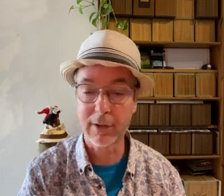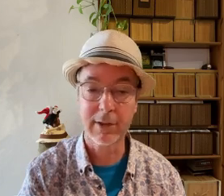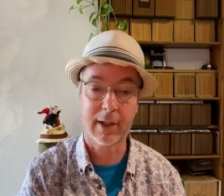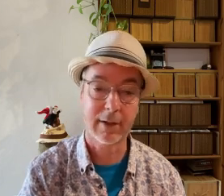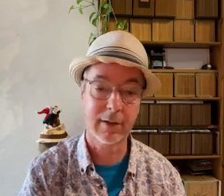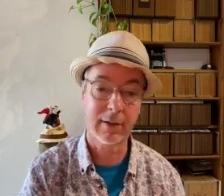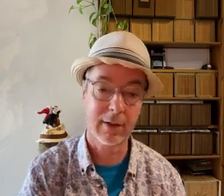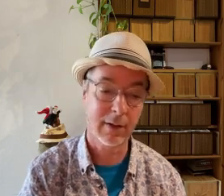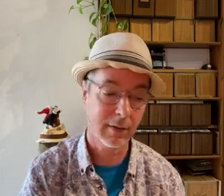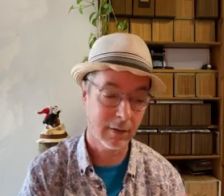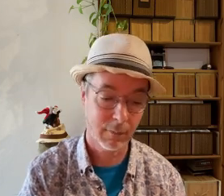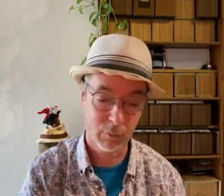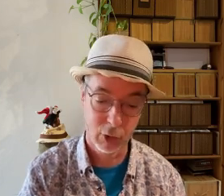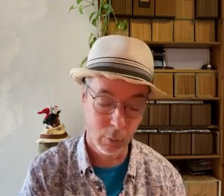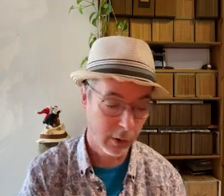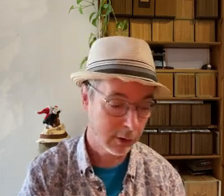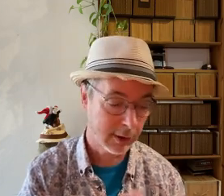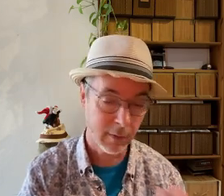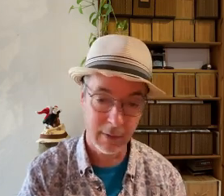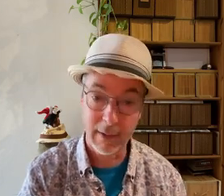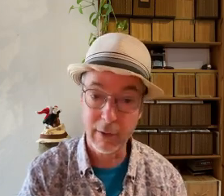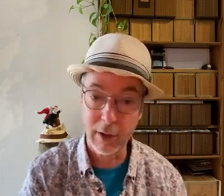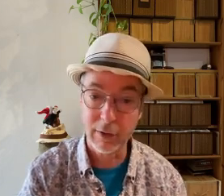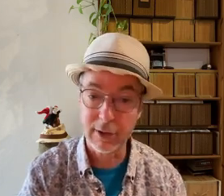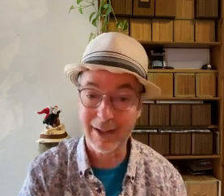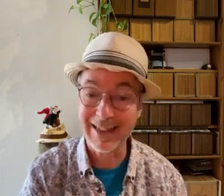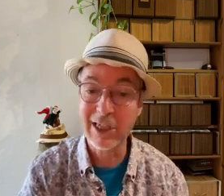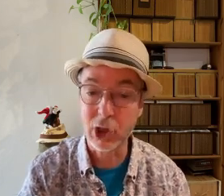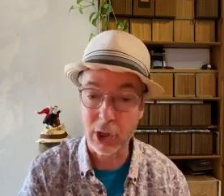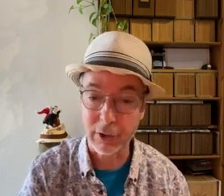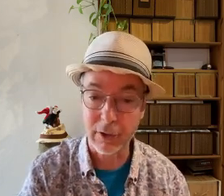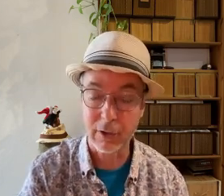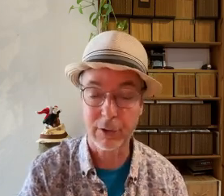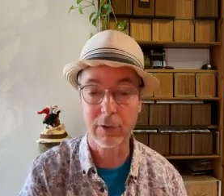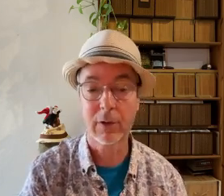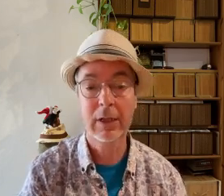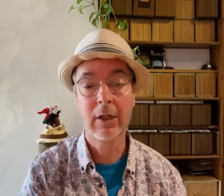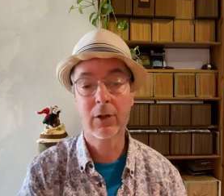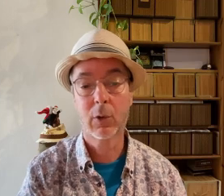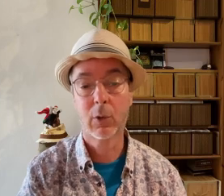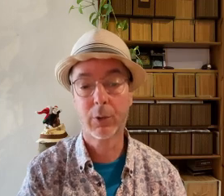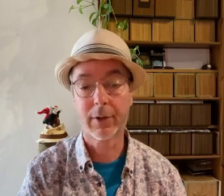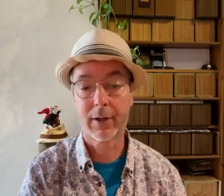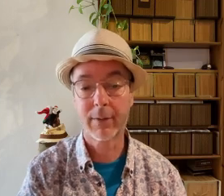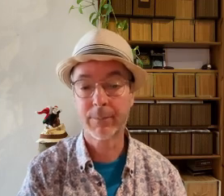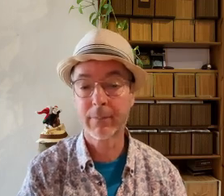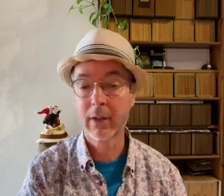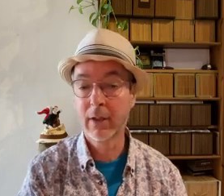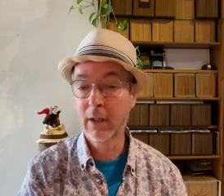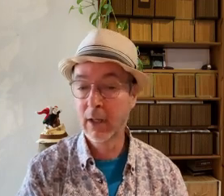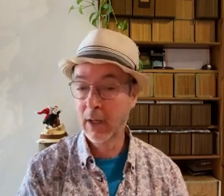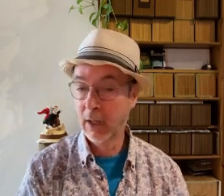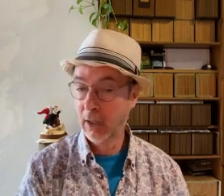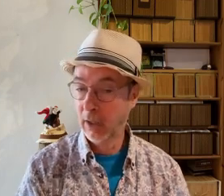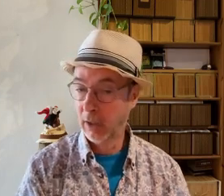you understand the words and you understand each other also the whole time